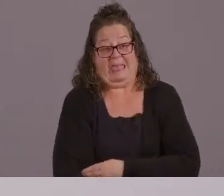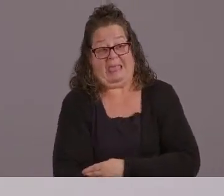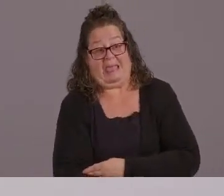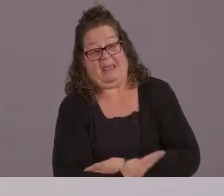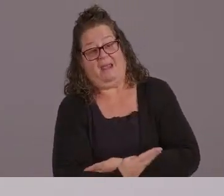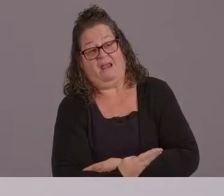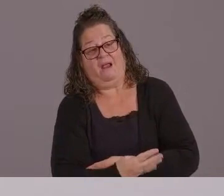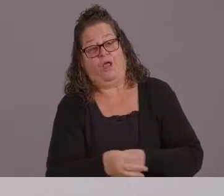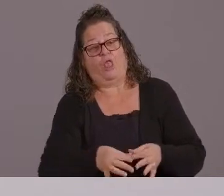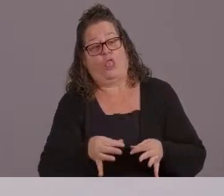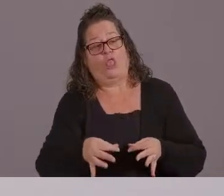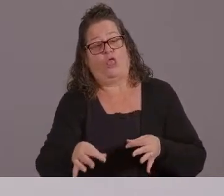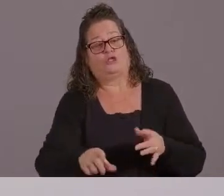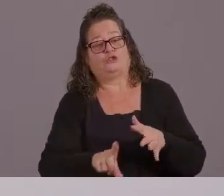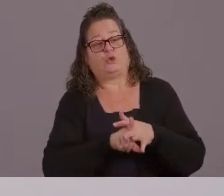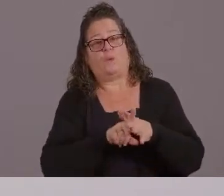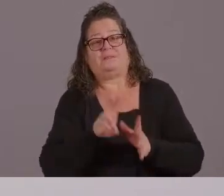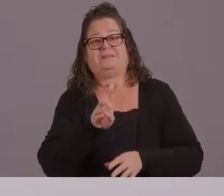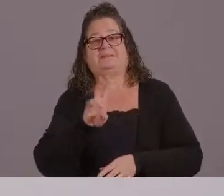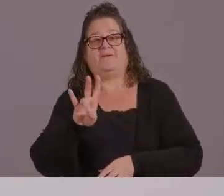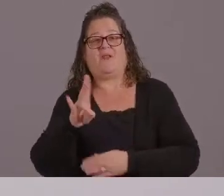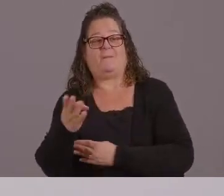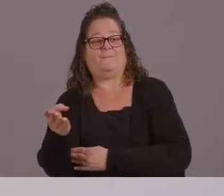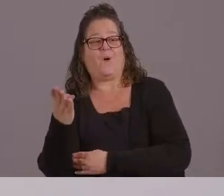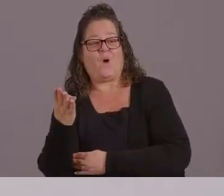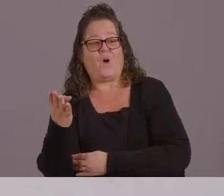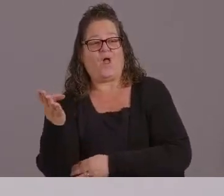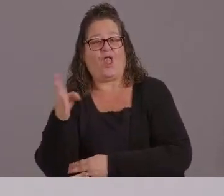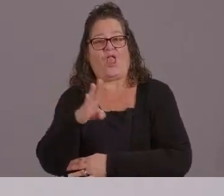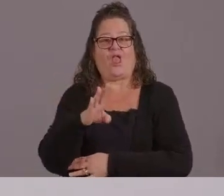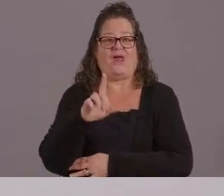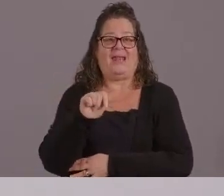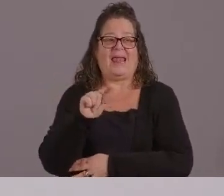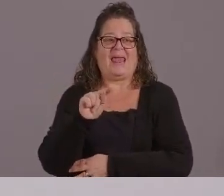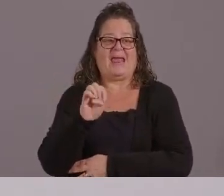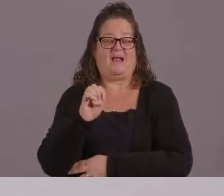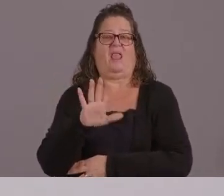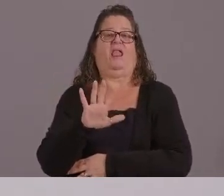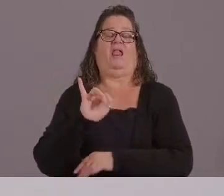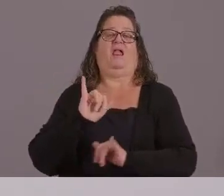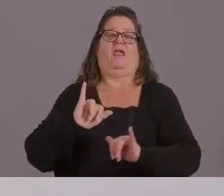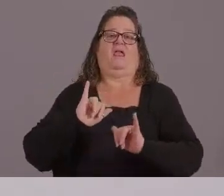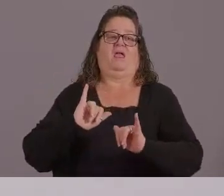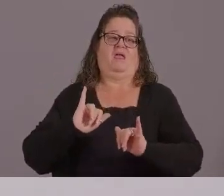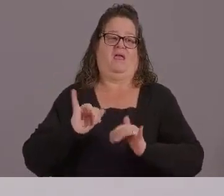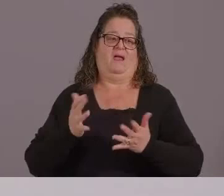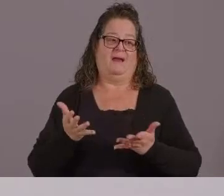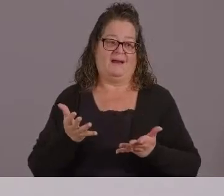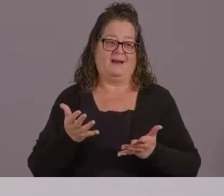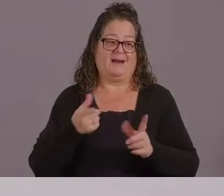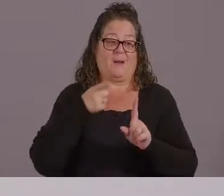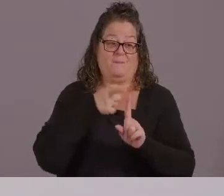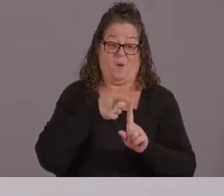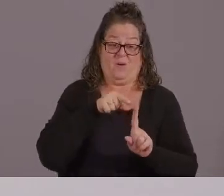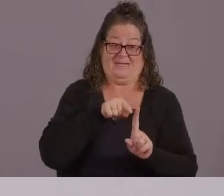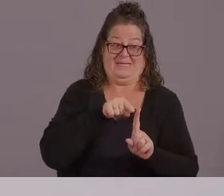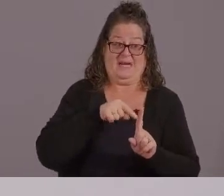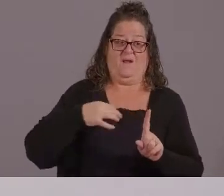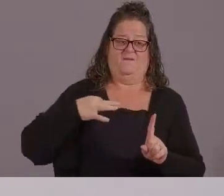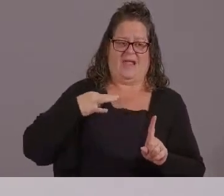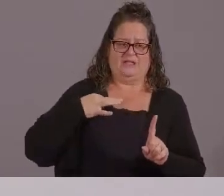time. However, with the volunteers, we really appreciate the volunteers, and we love having them out there because it is a